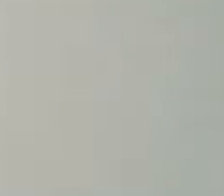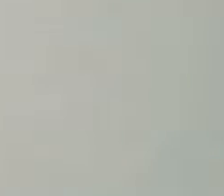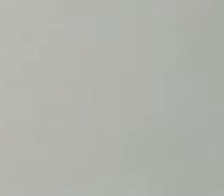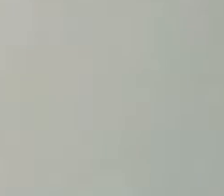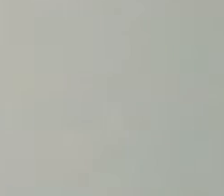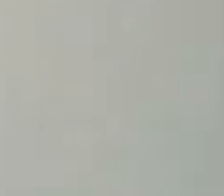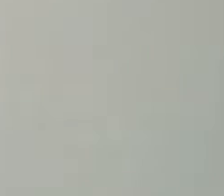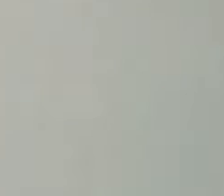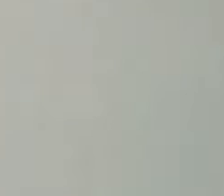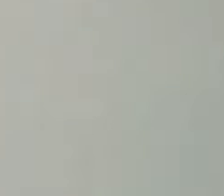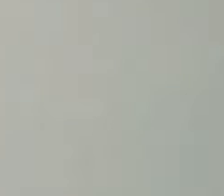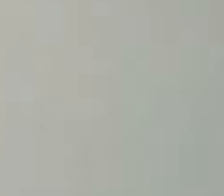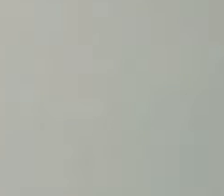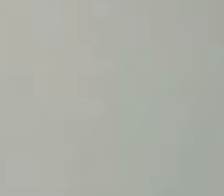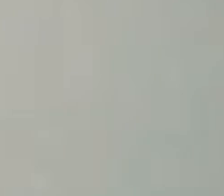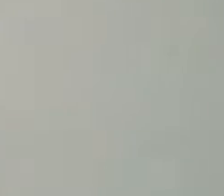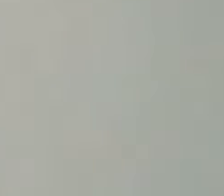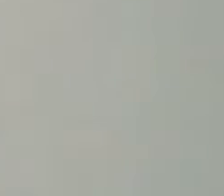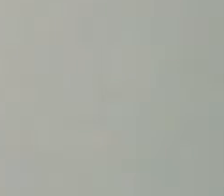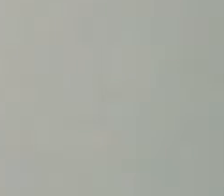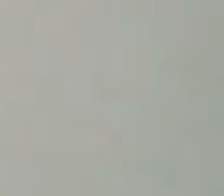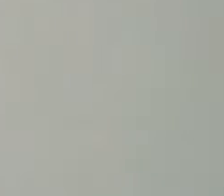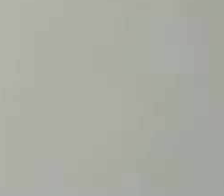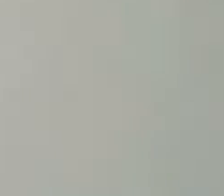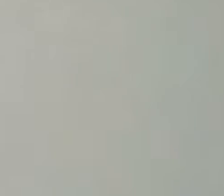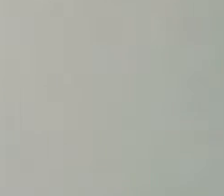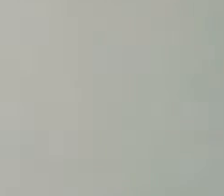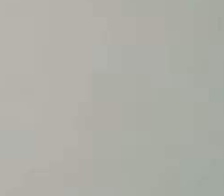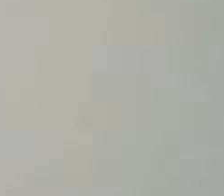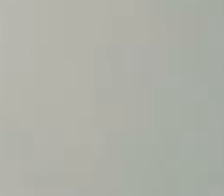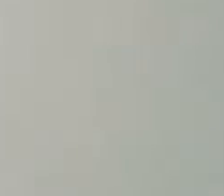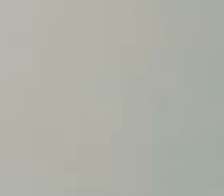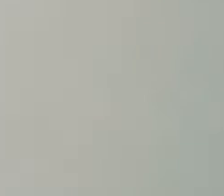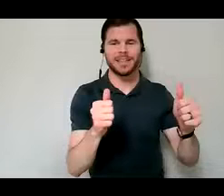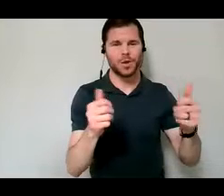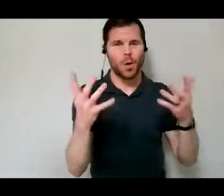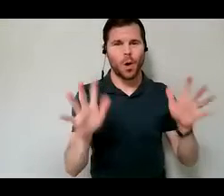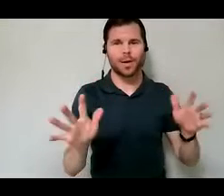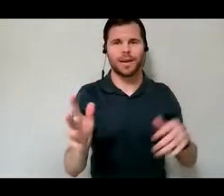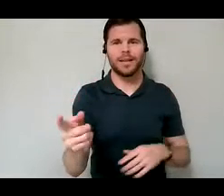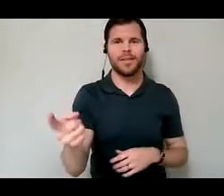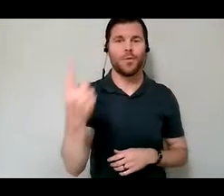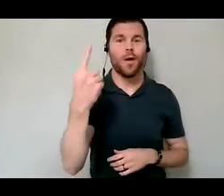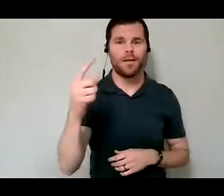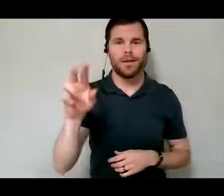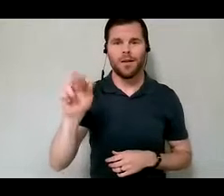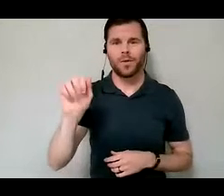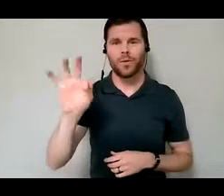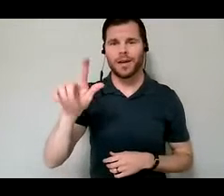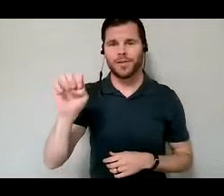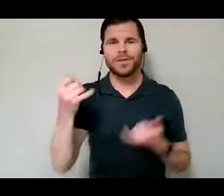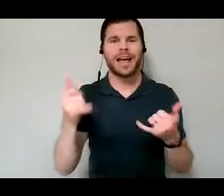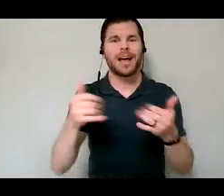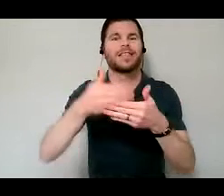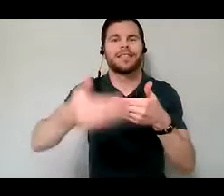All right, folks. Well, we did day 1 earlier. Now we're going to move on to day 2. Let me